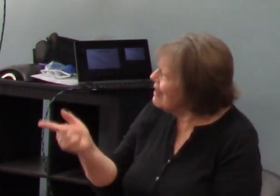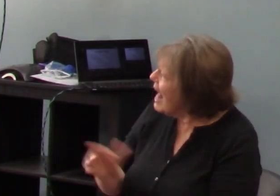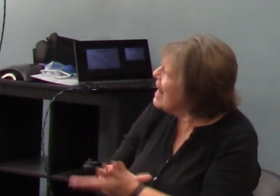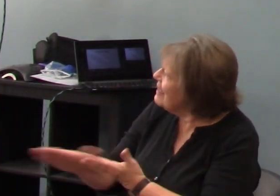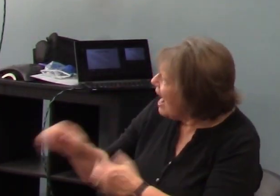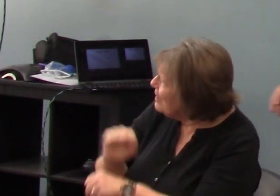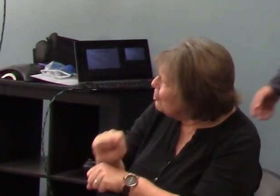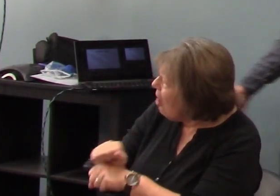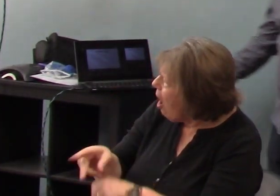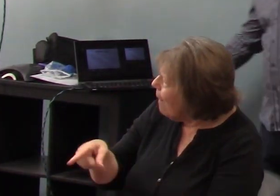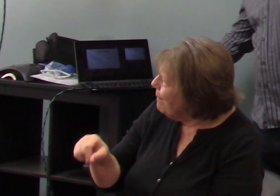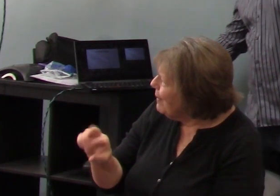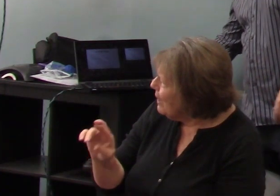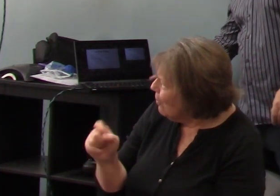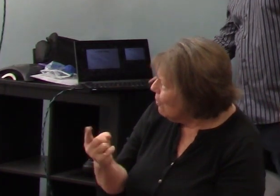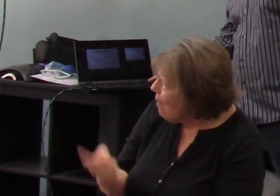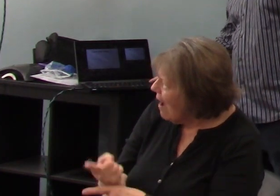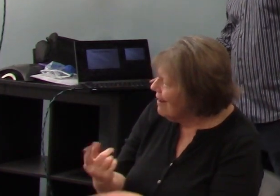right?